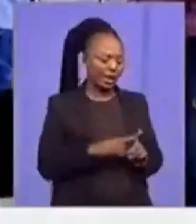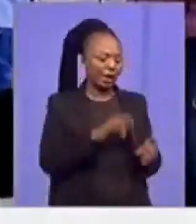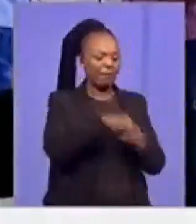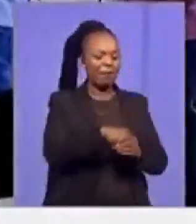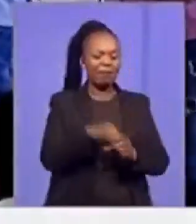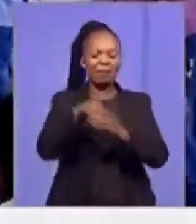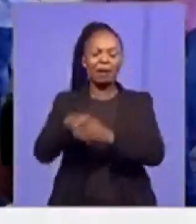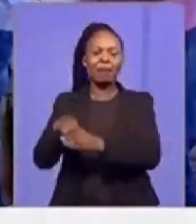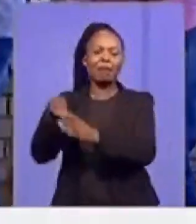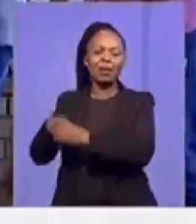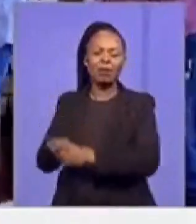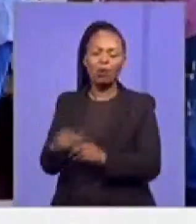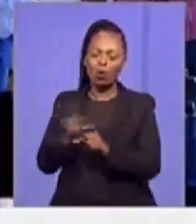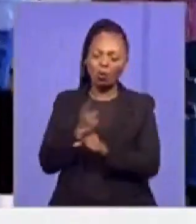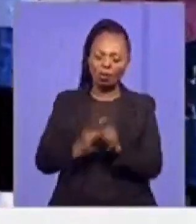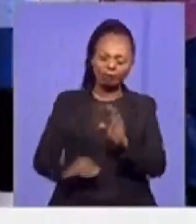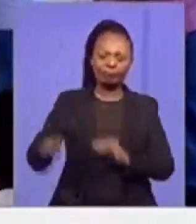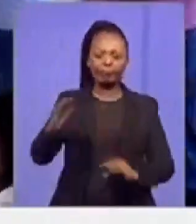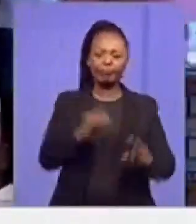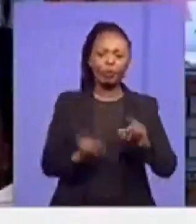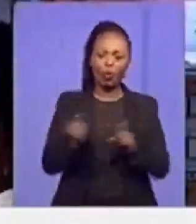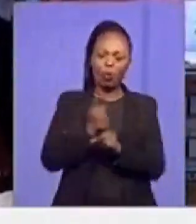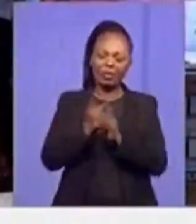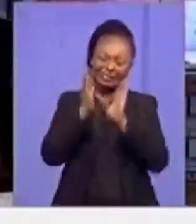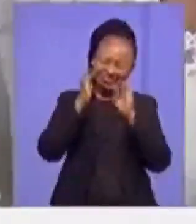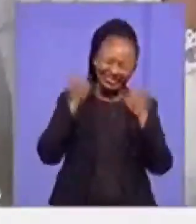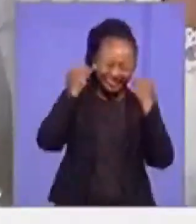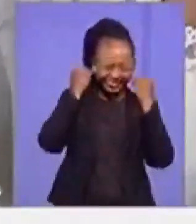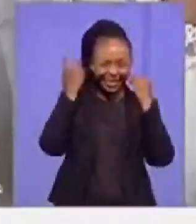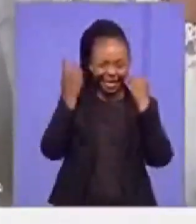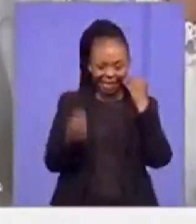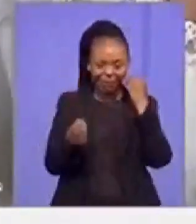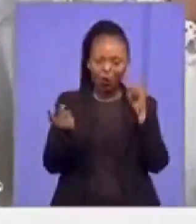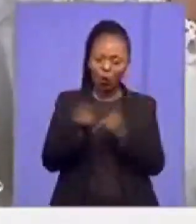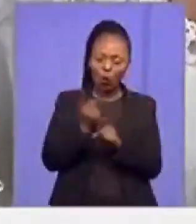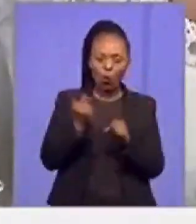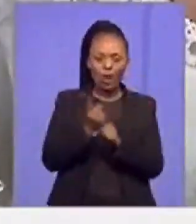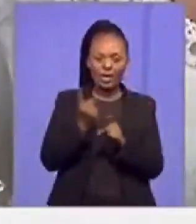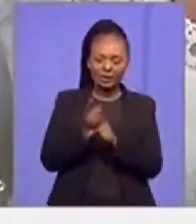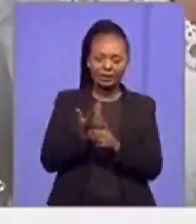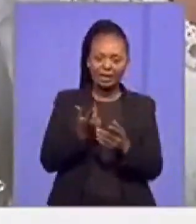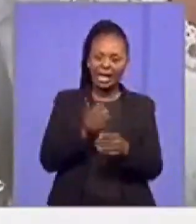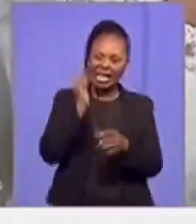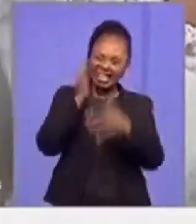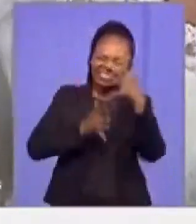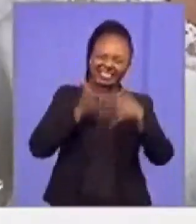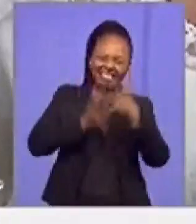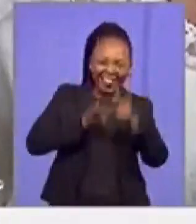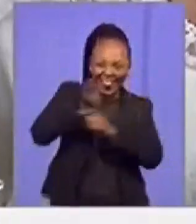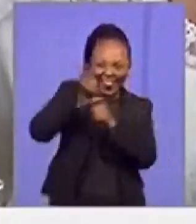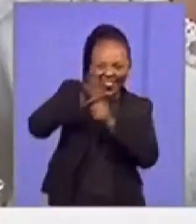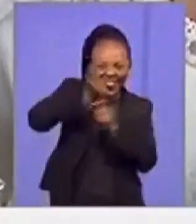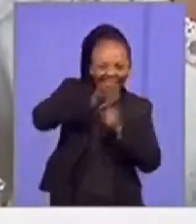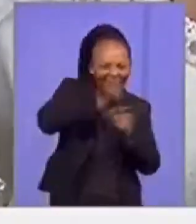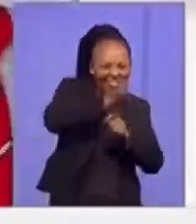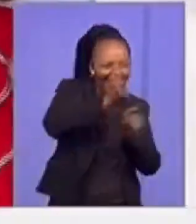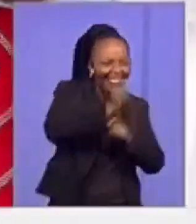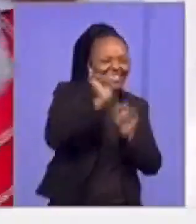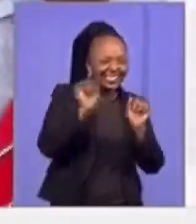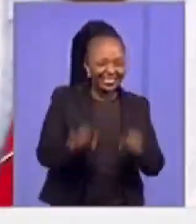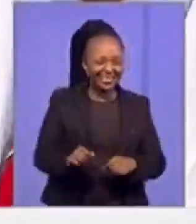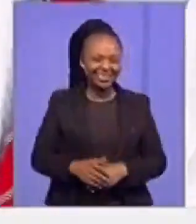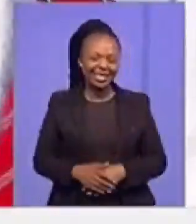kaofela ya neng a dula a bososela ka mehla ebile a dula a etsa le metlae le hoja